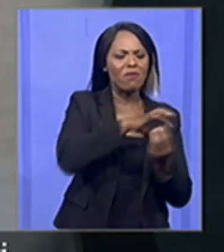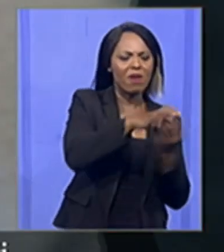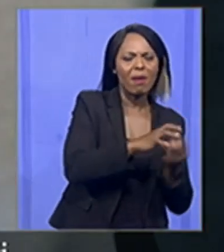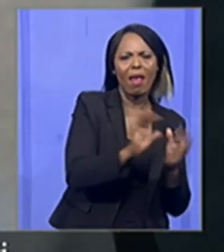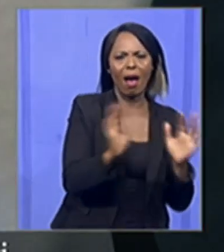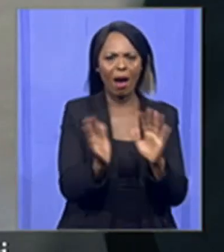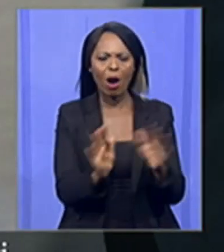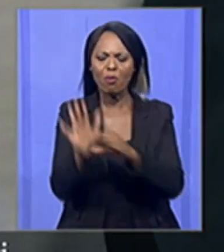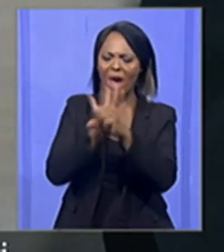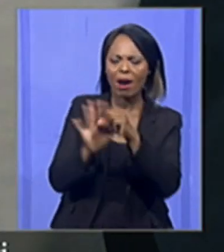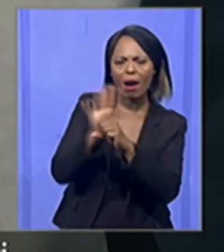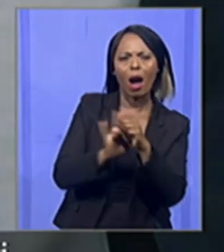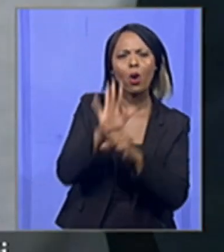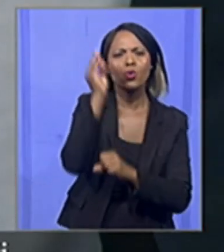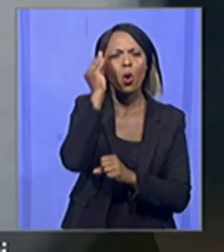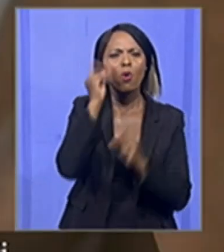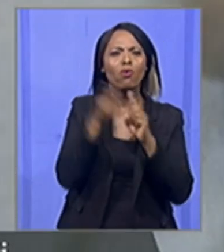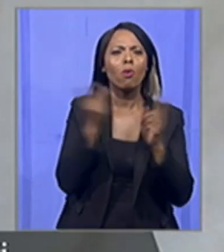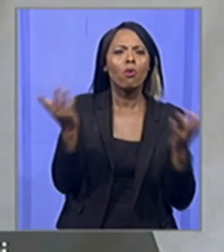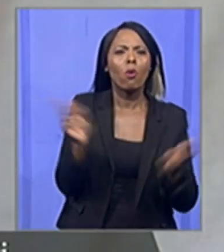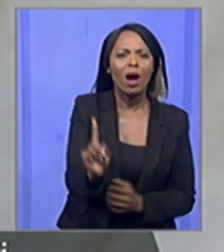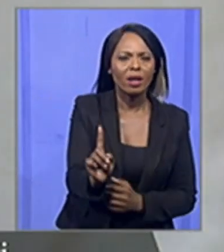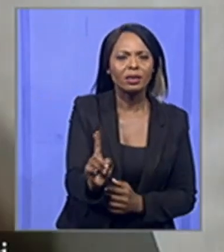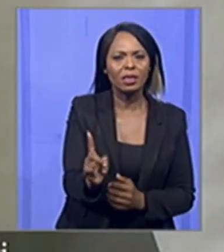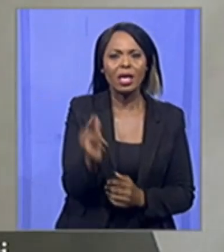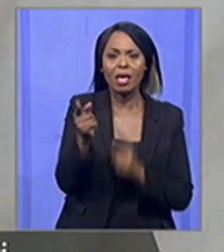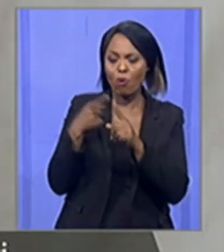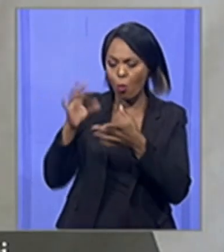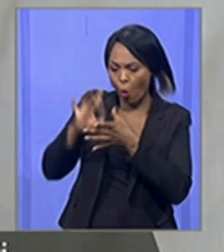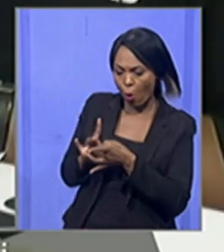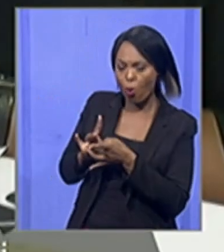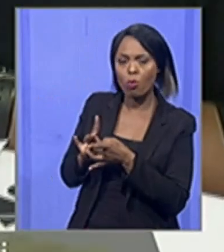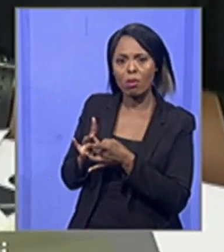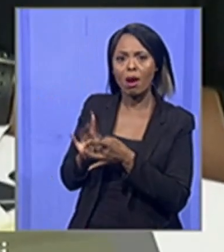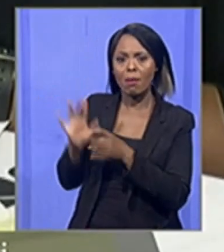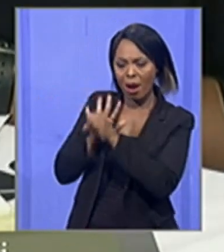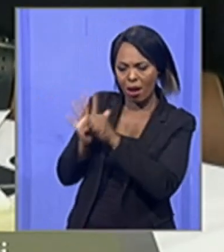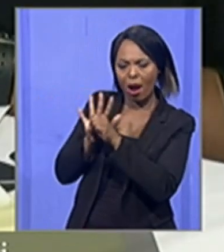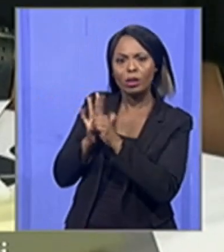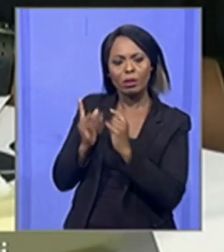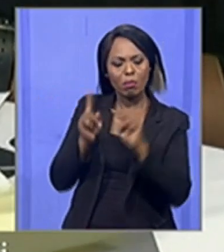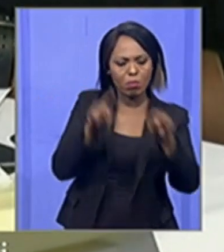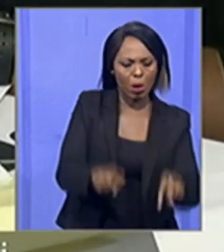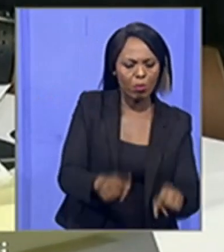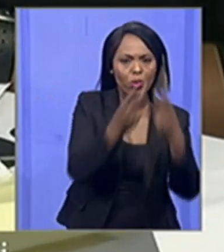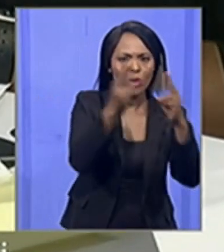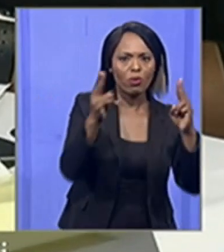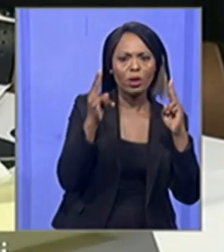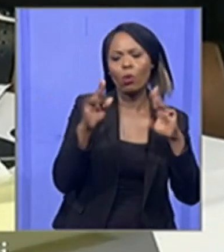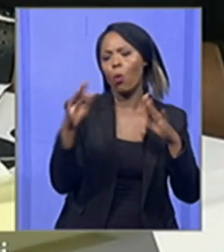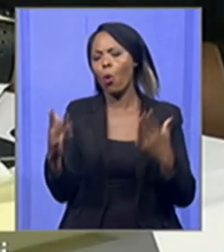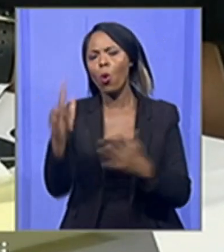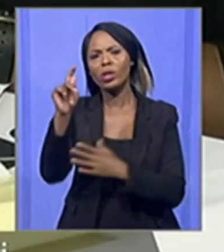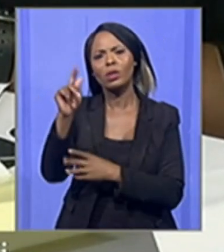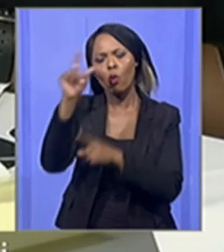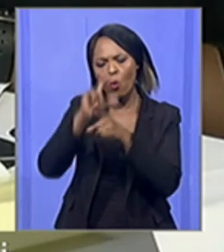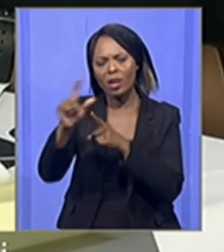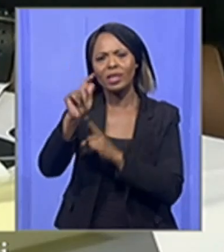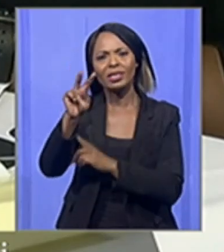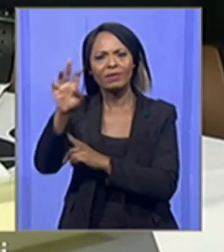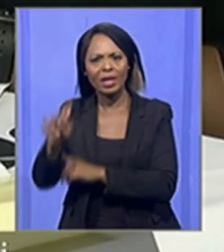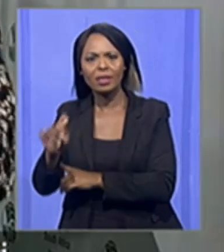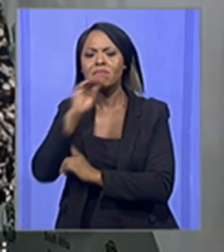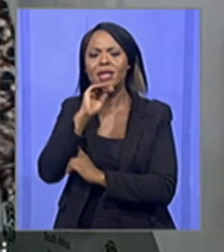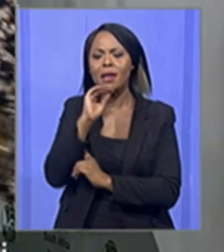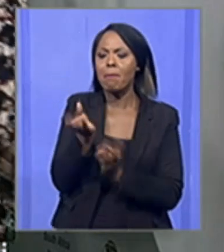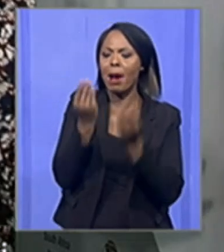jwang and then ge ba tloga gae tshepo e ba na leng yona ke gore NSFAS e tla kgona go ka ba thuša and re